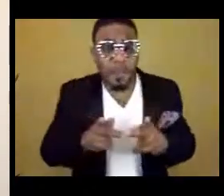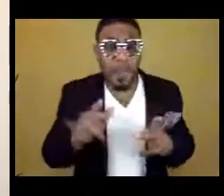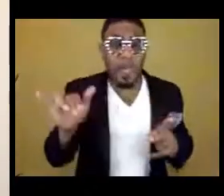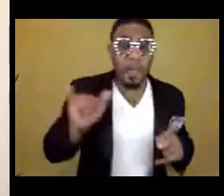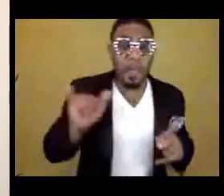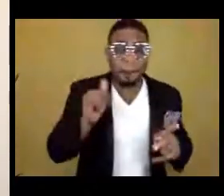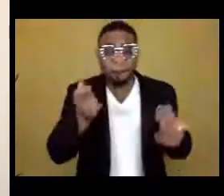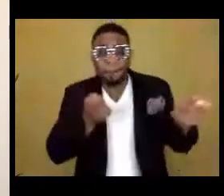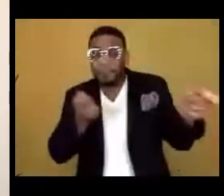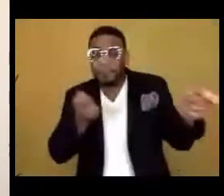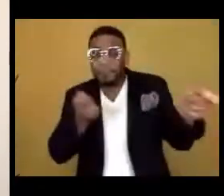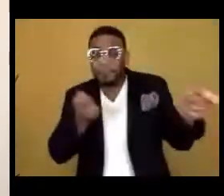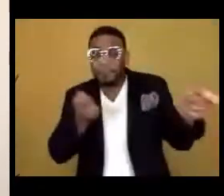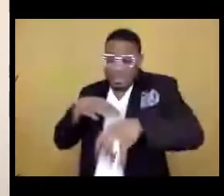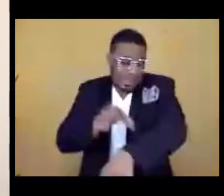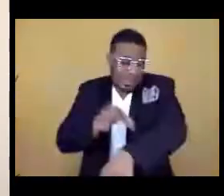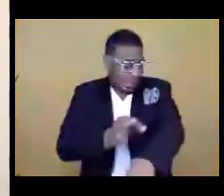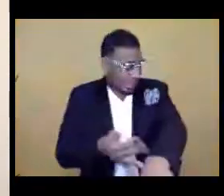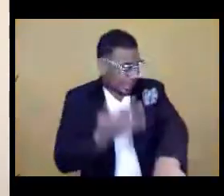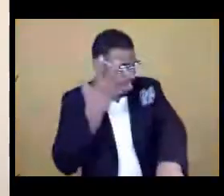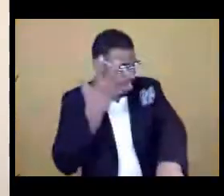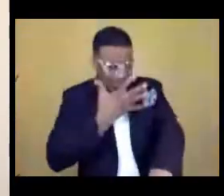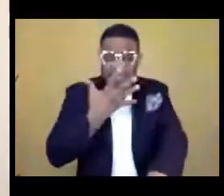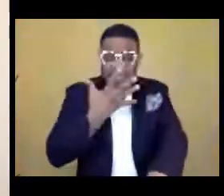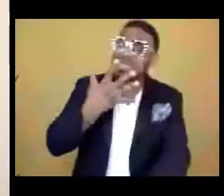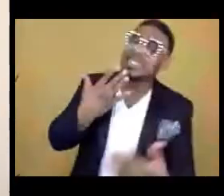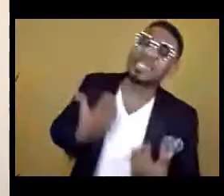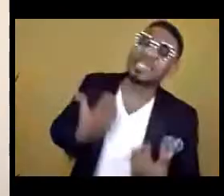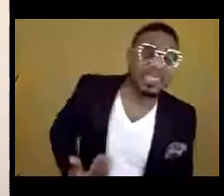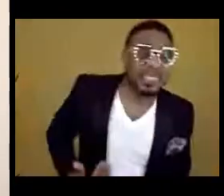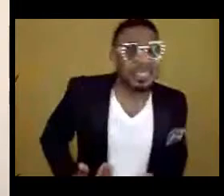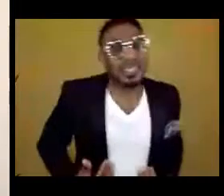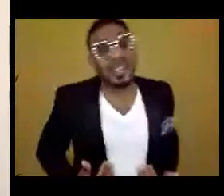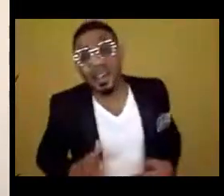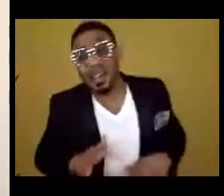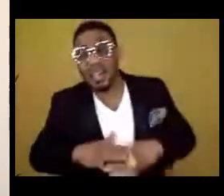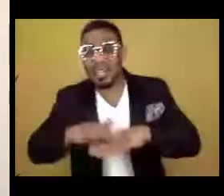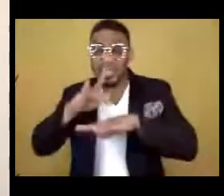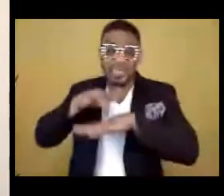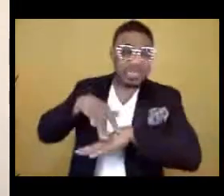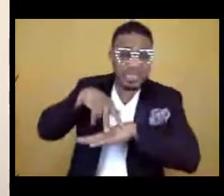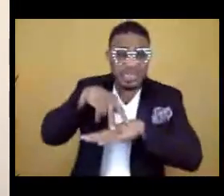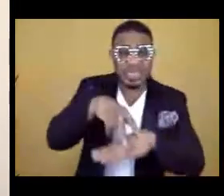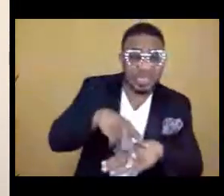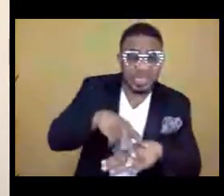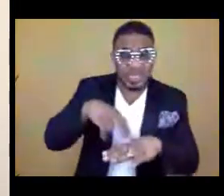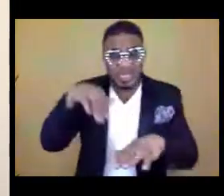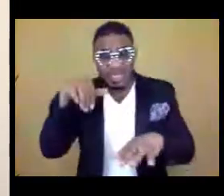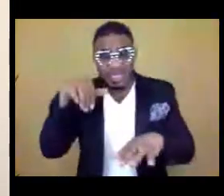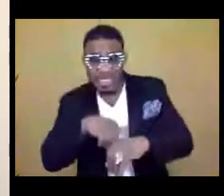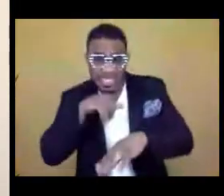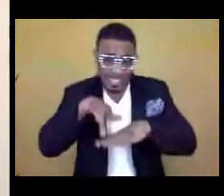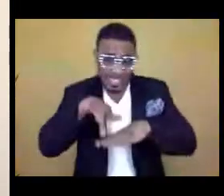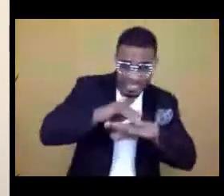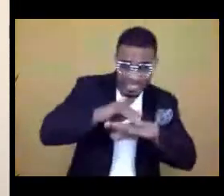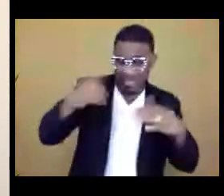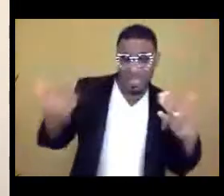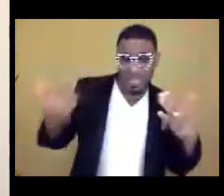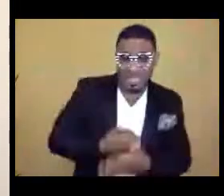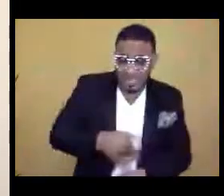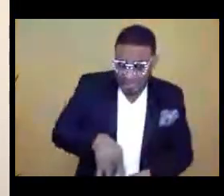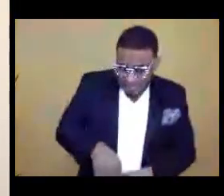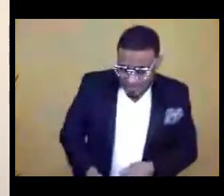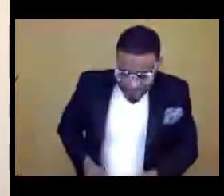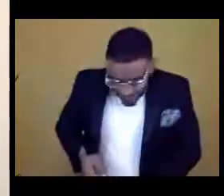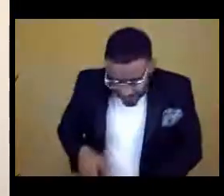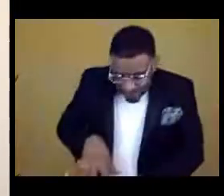pulling all the stitches out of my own face. I'm on the mend, like I'm icing a new sprain,